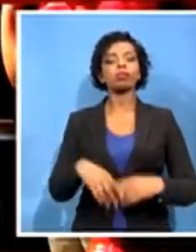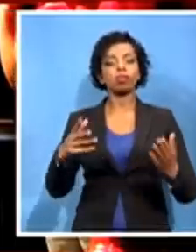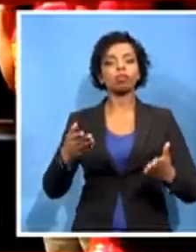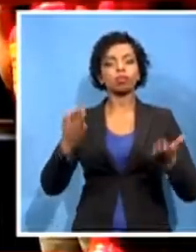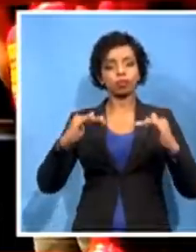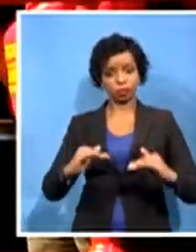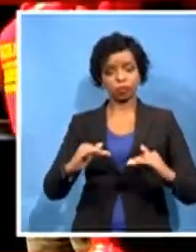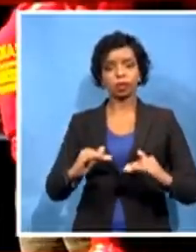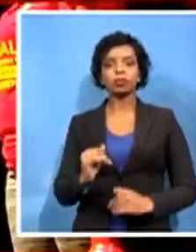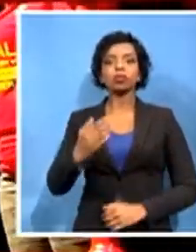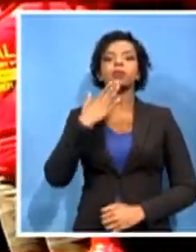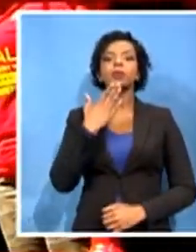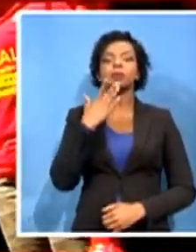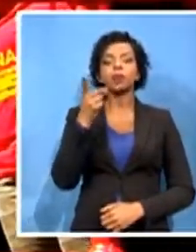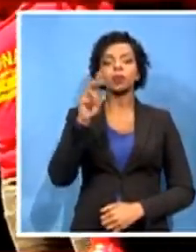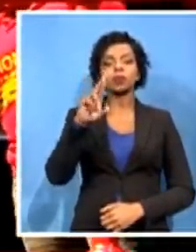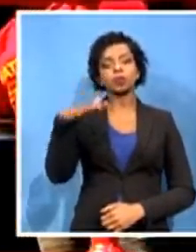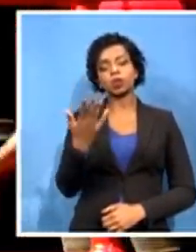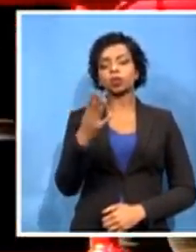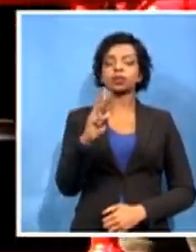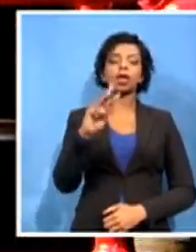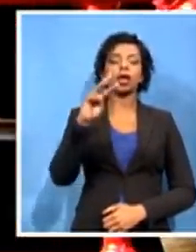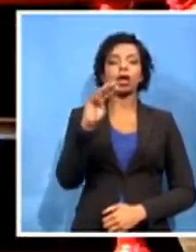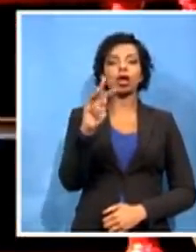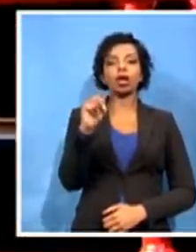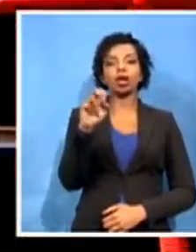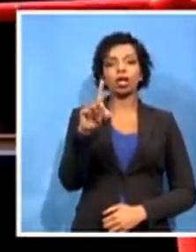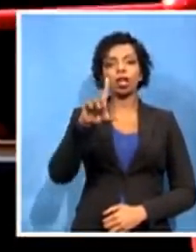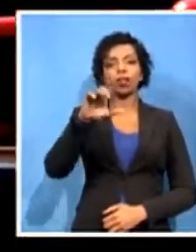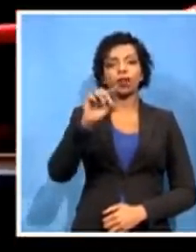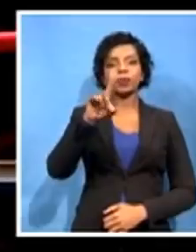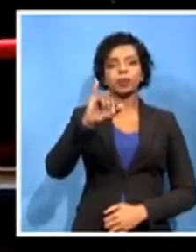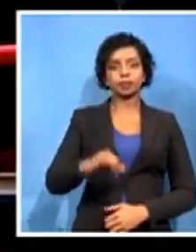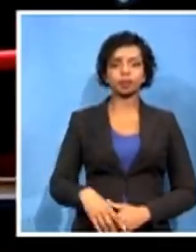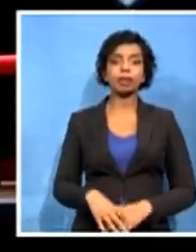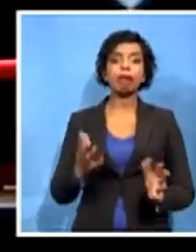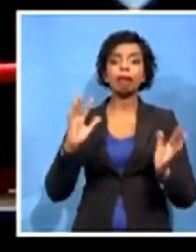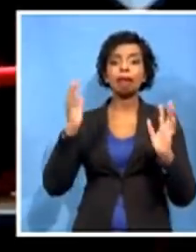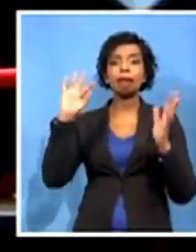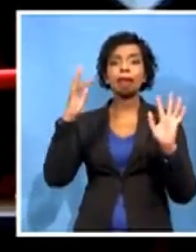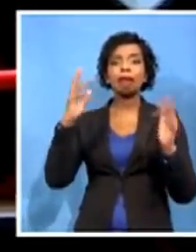Mbuyiseni Ndlozi.